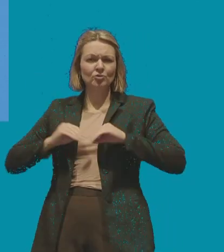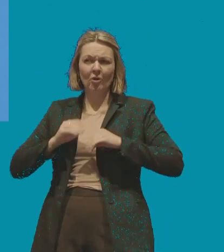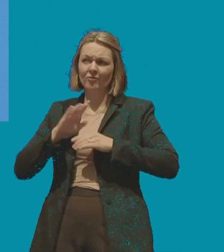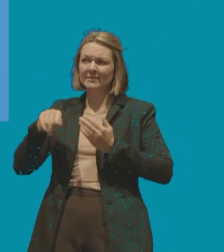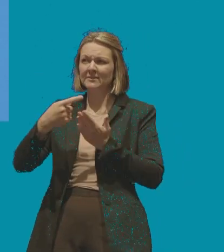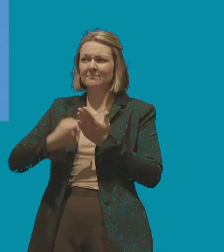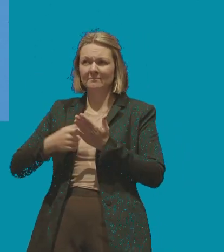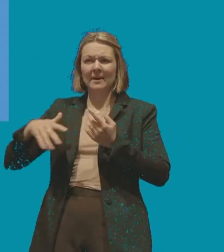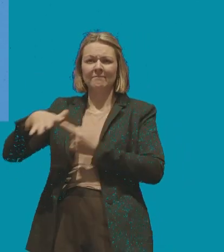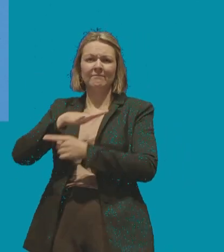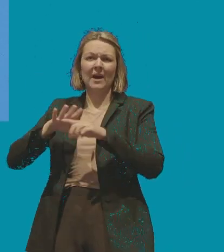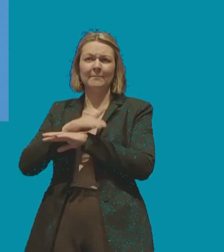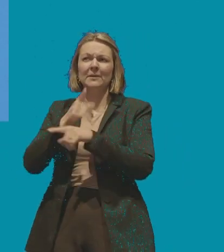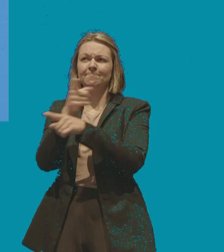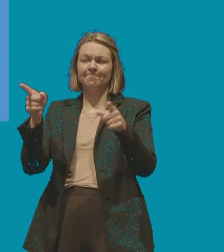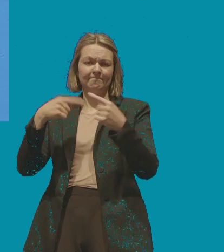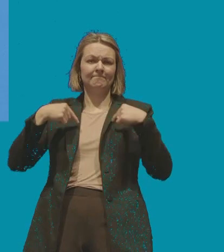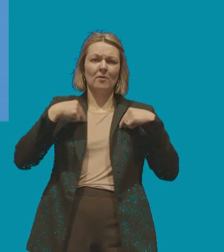sexual harassment. Because our values,